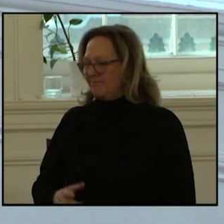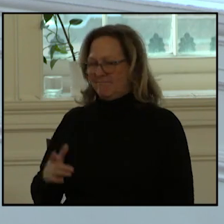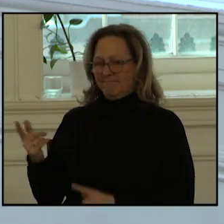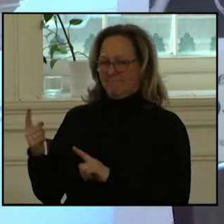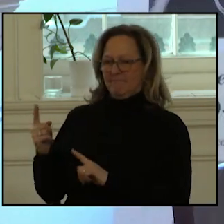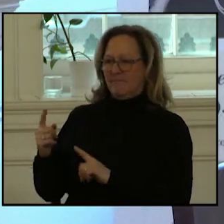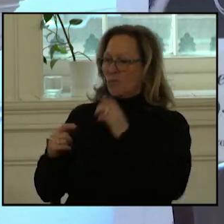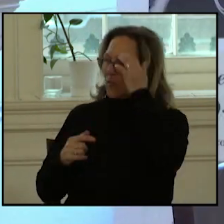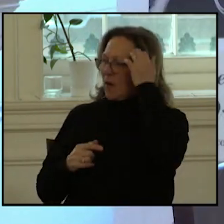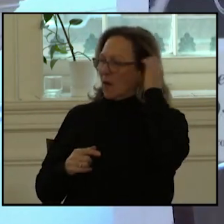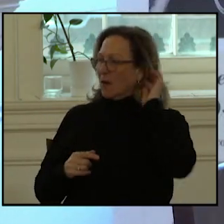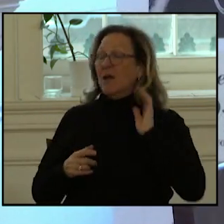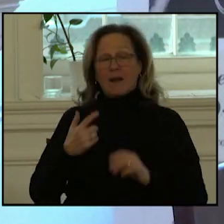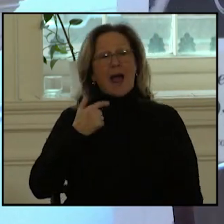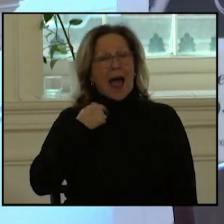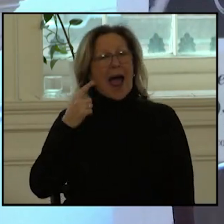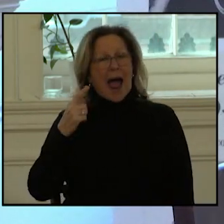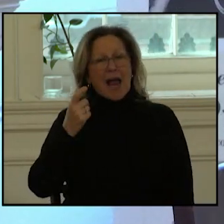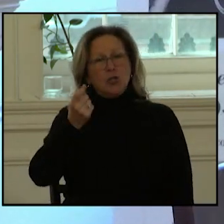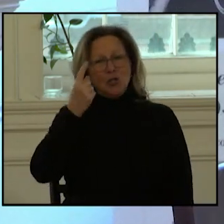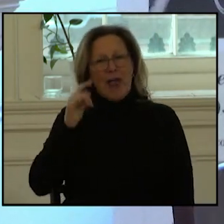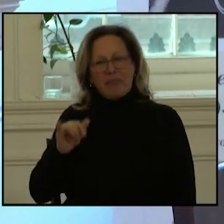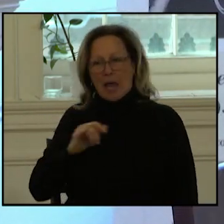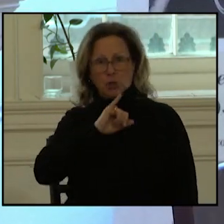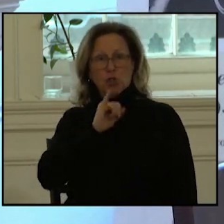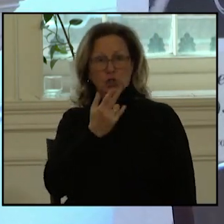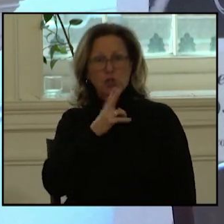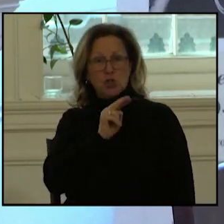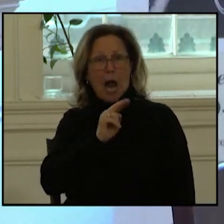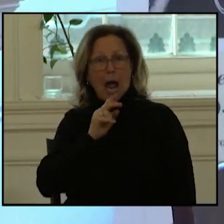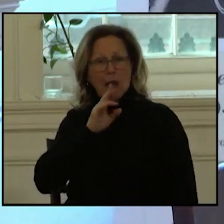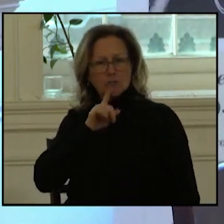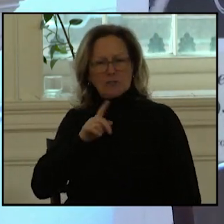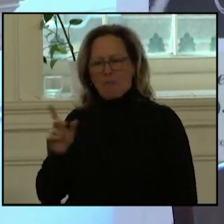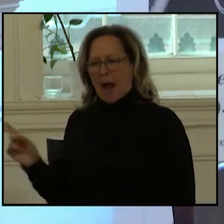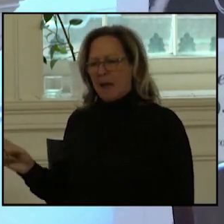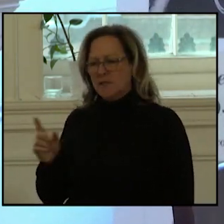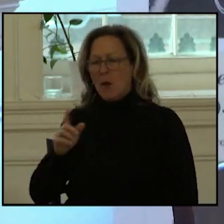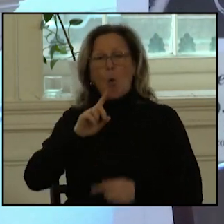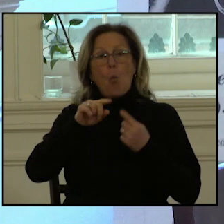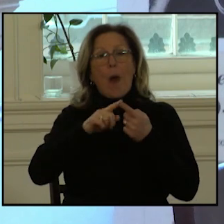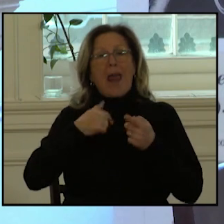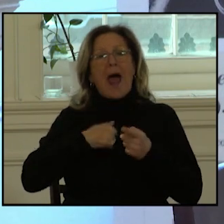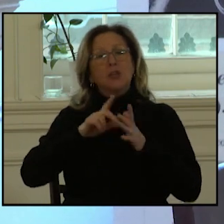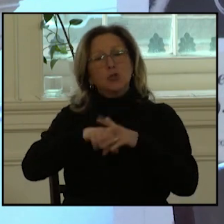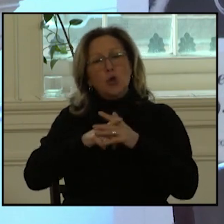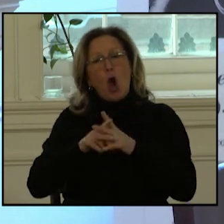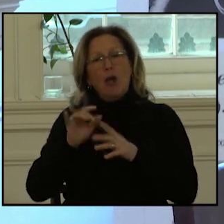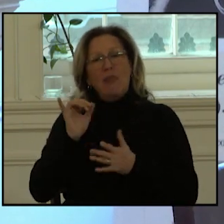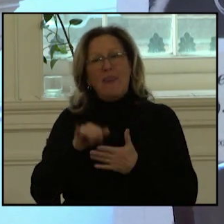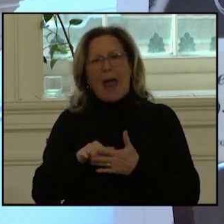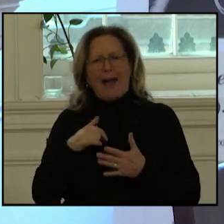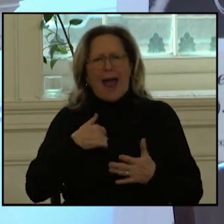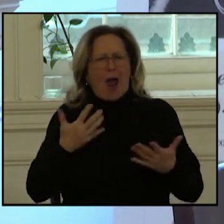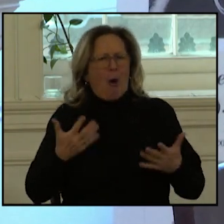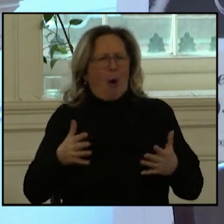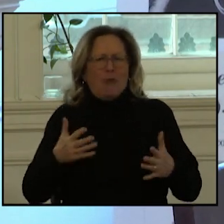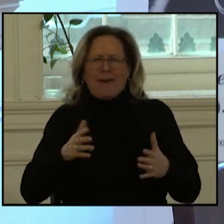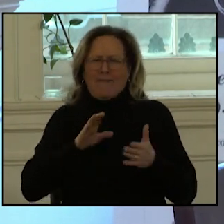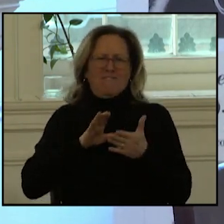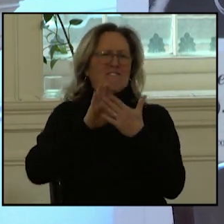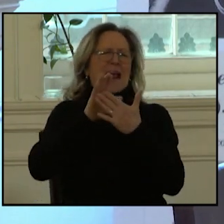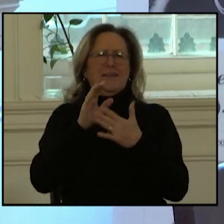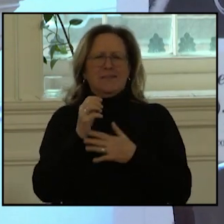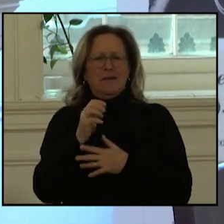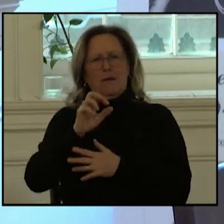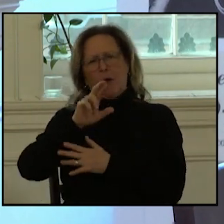To that point, like, I hear that a lot too, like, coming from a place of trauma. Remember, you know, when I started this, I had already faced racism and bias throughout